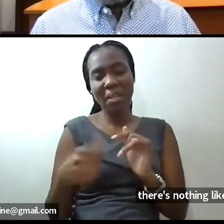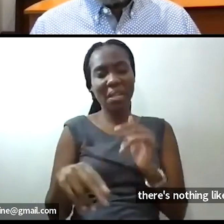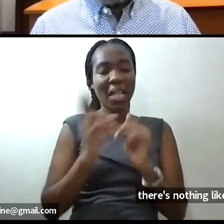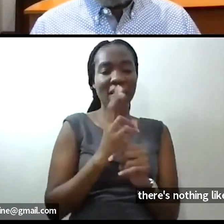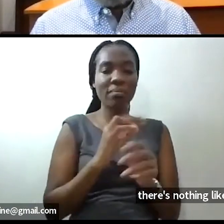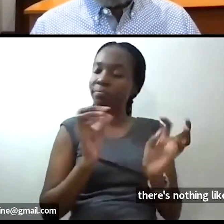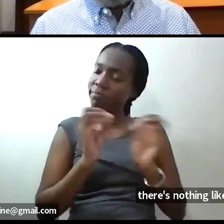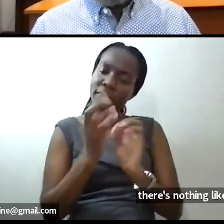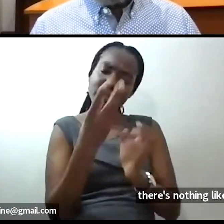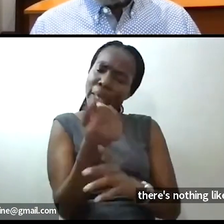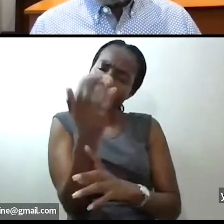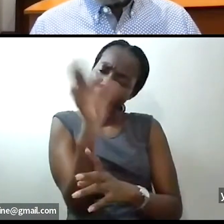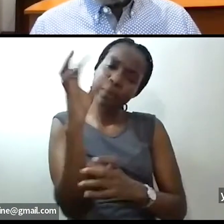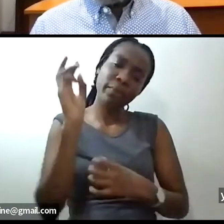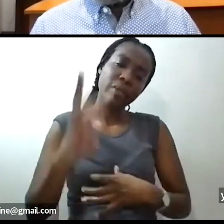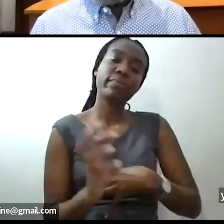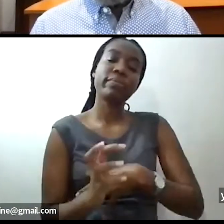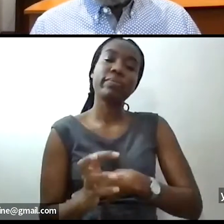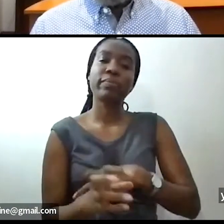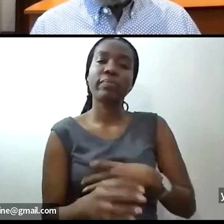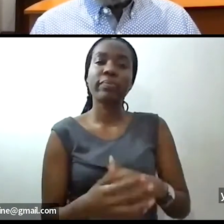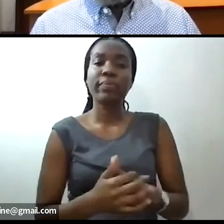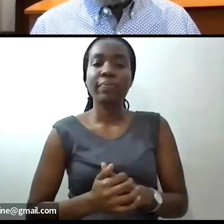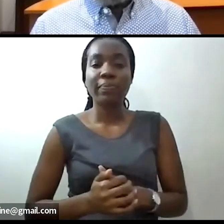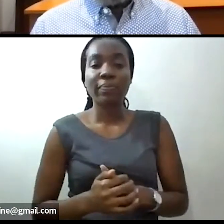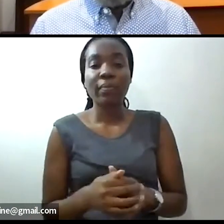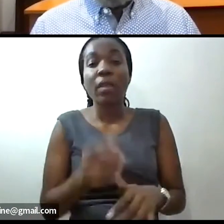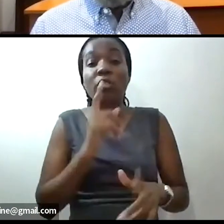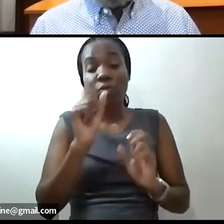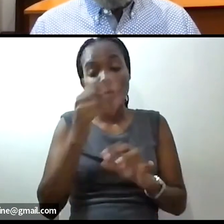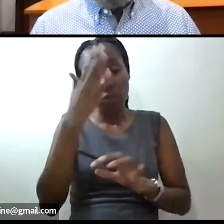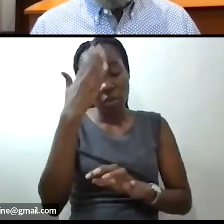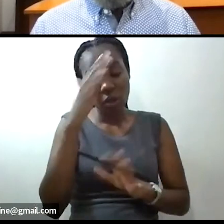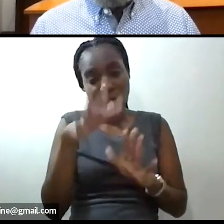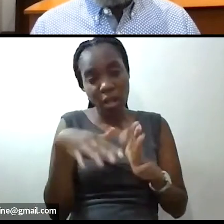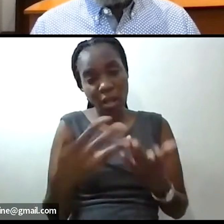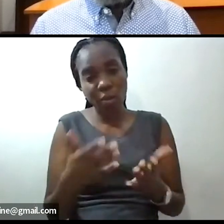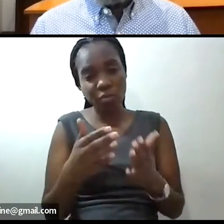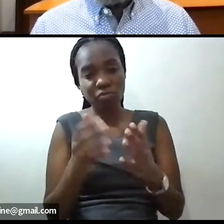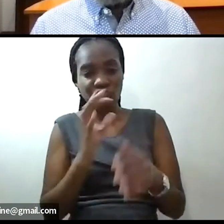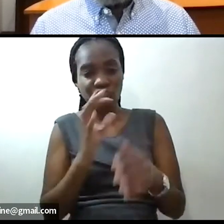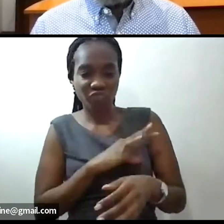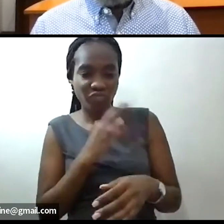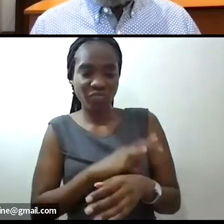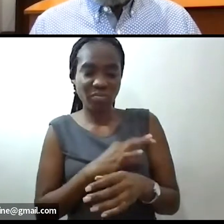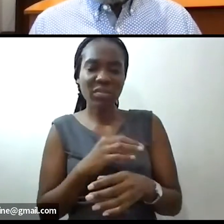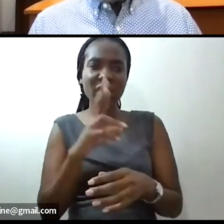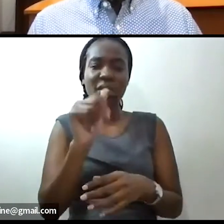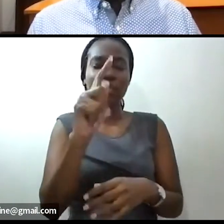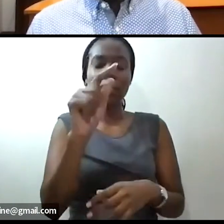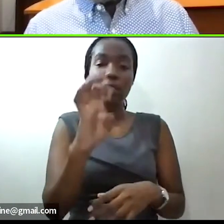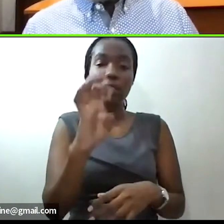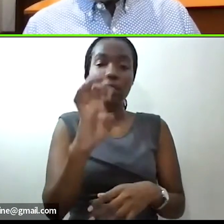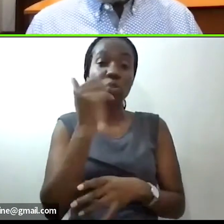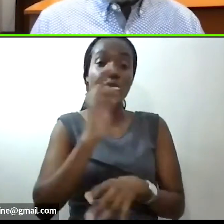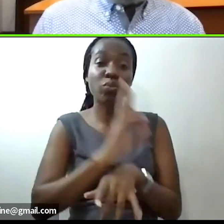And how do you know the interest rate before investing, especially using those CSD?